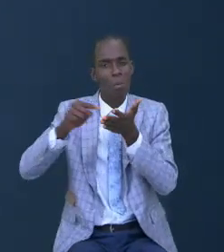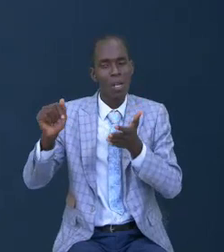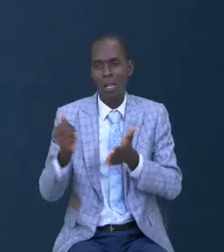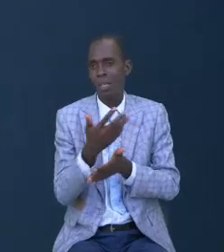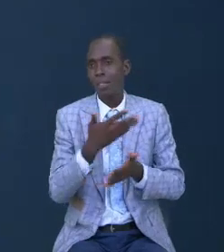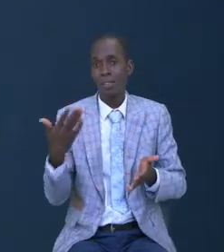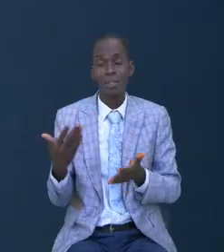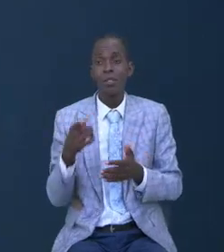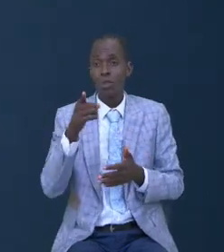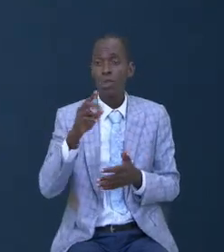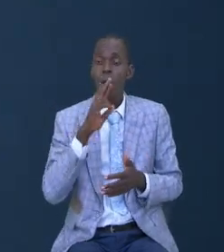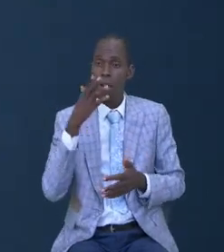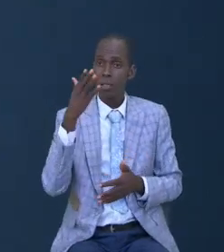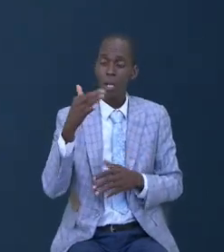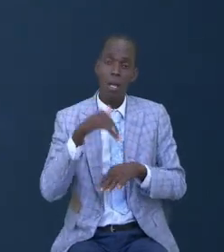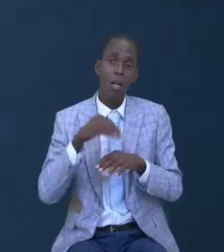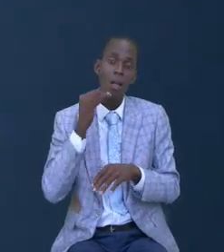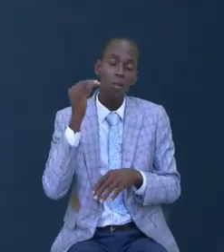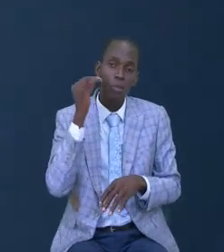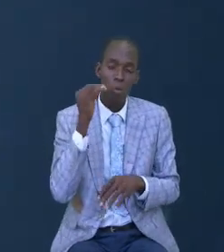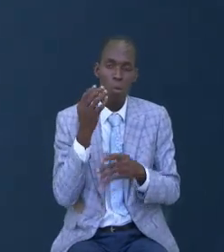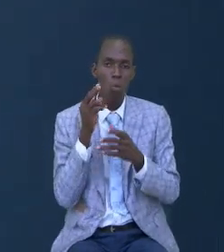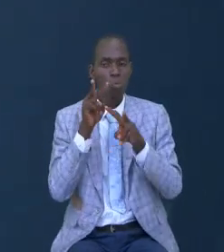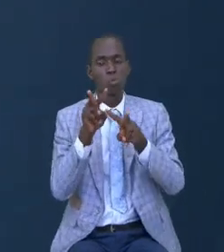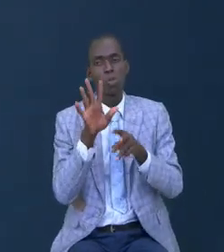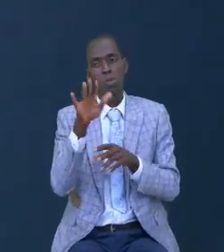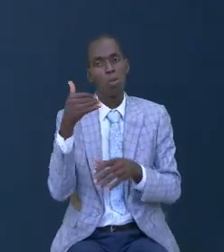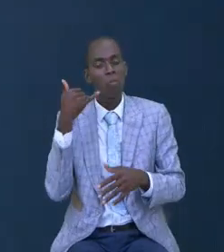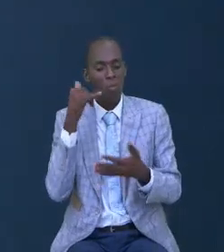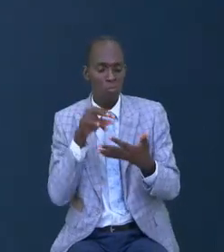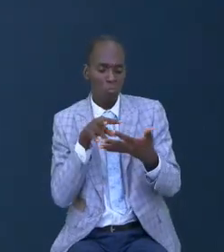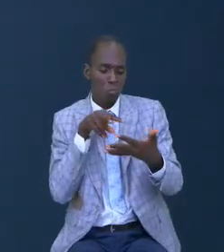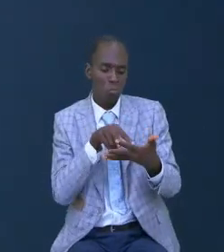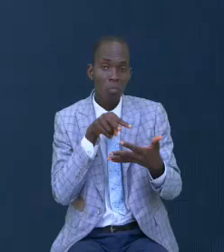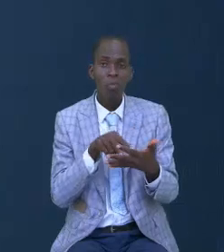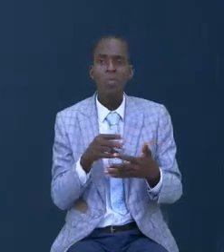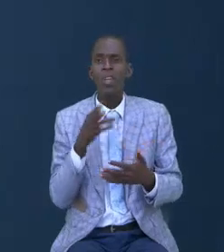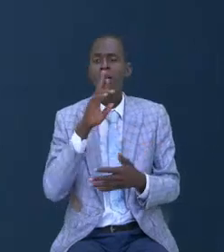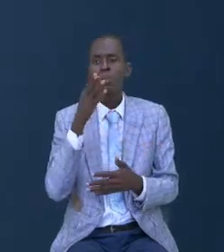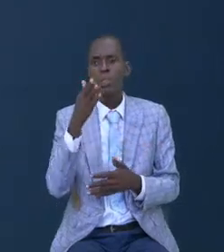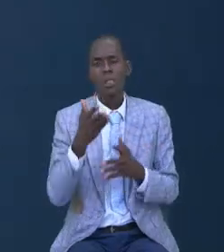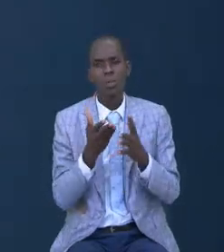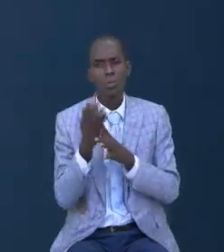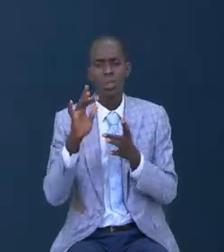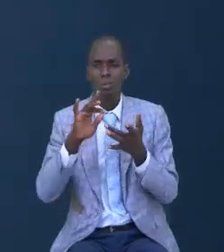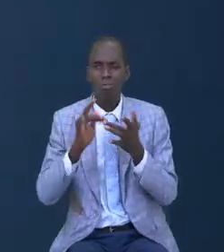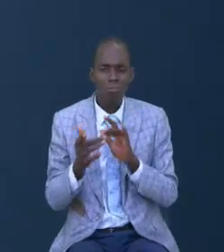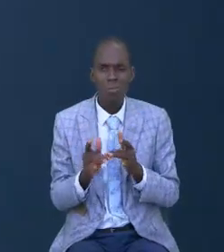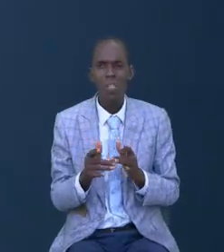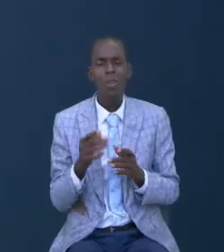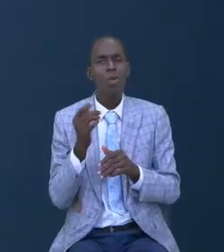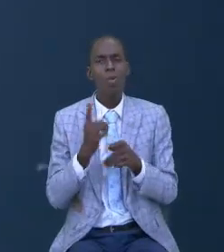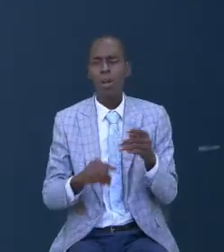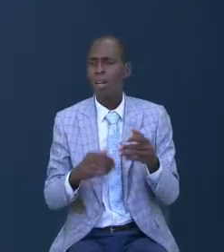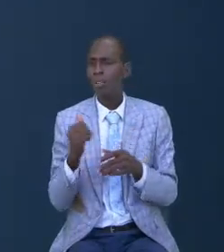moment of you having transforming salvation. Anywhere you are over the radio there, on the television there, just stand up and